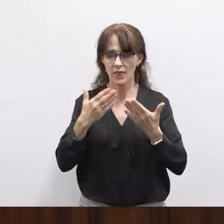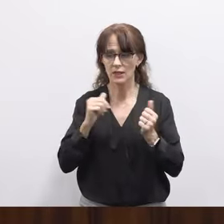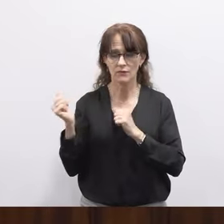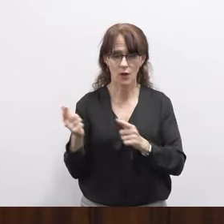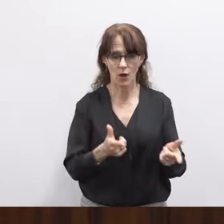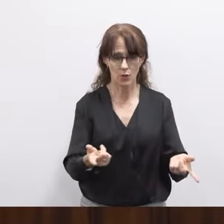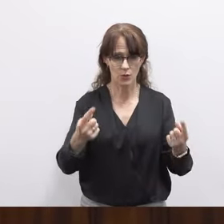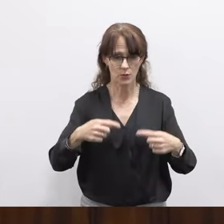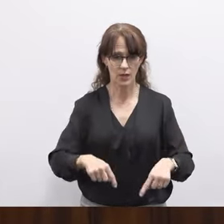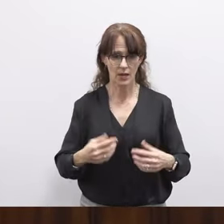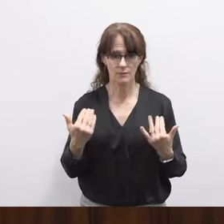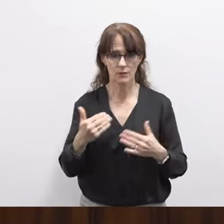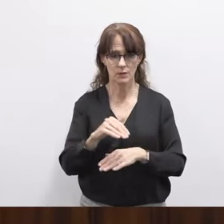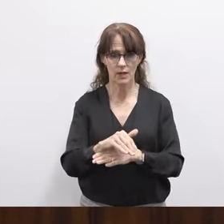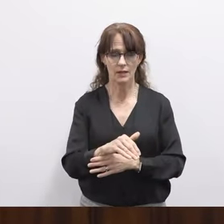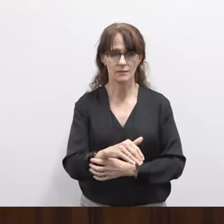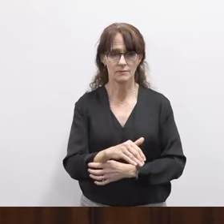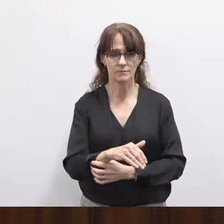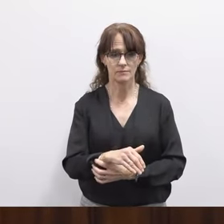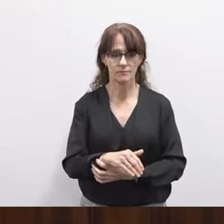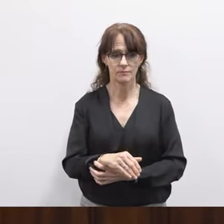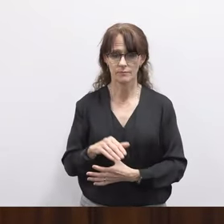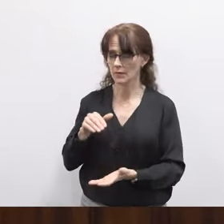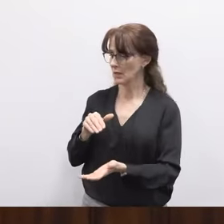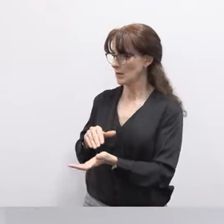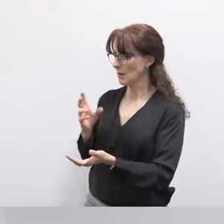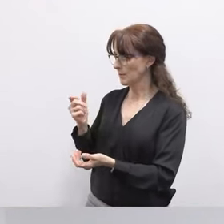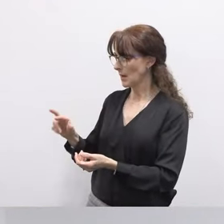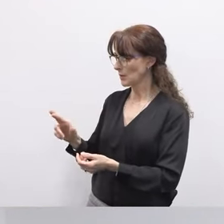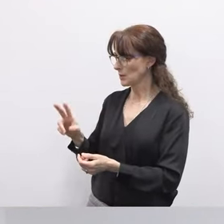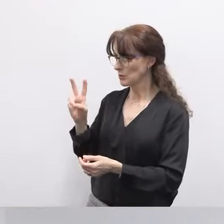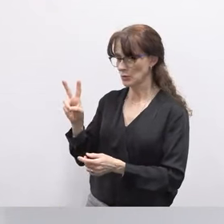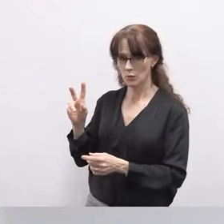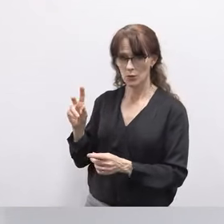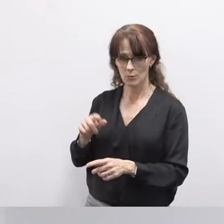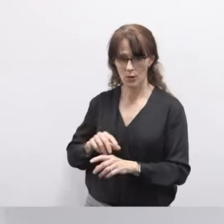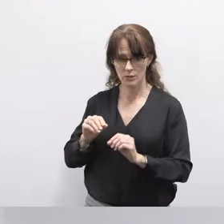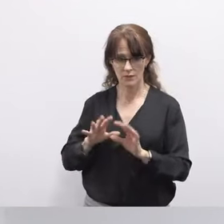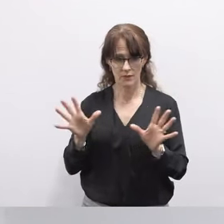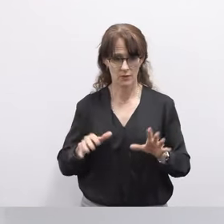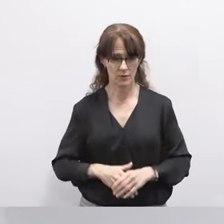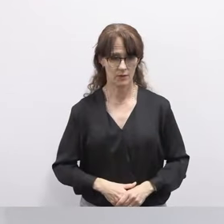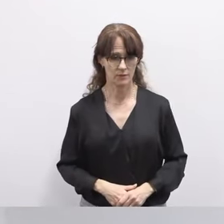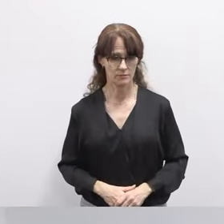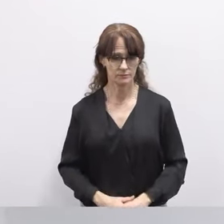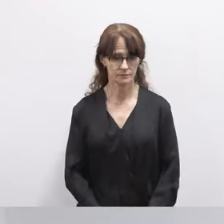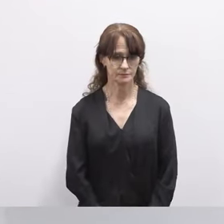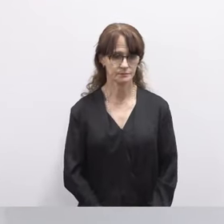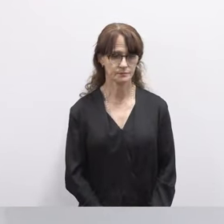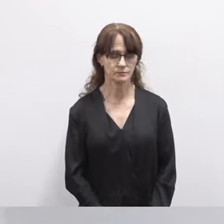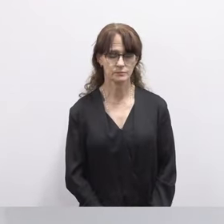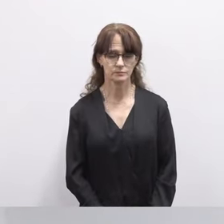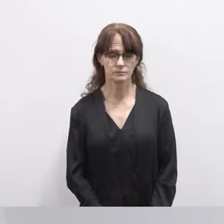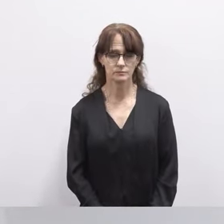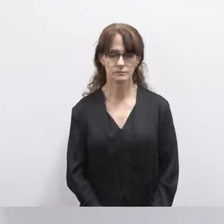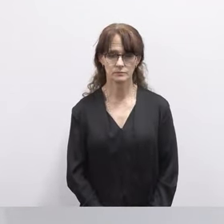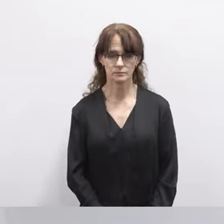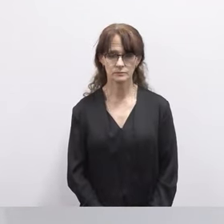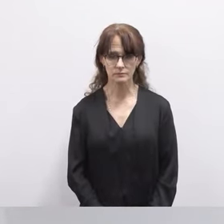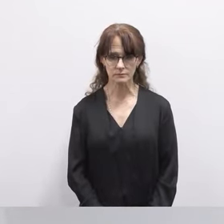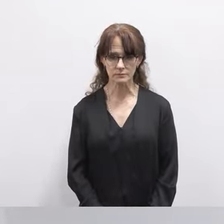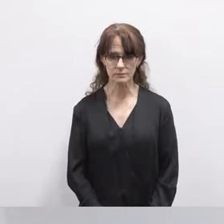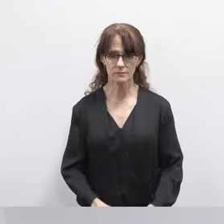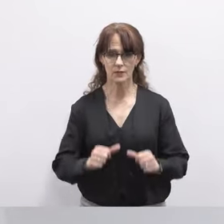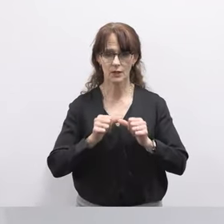came out tonight. Dr. Baker, did you want to add anything on the 2 points of clarification? Okay, thank you. So we're going to